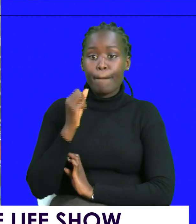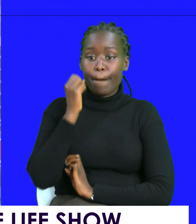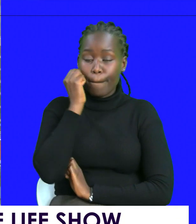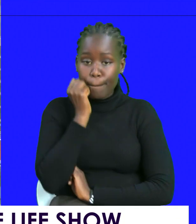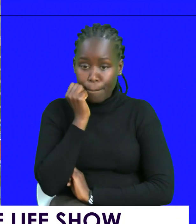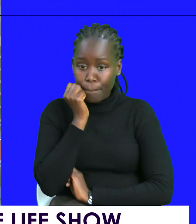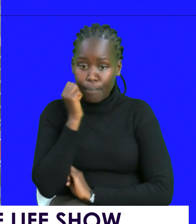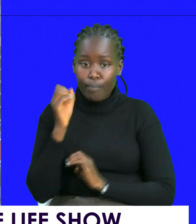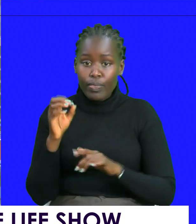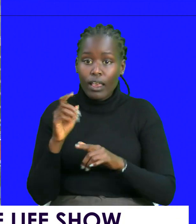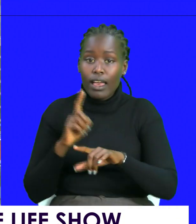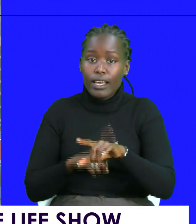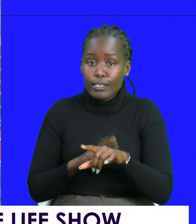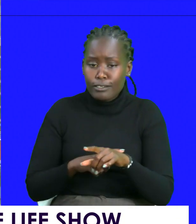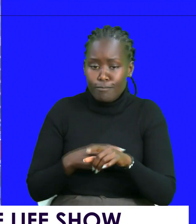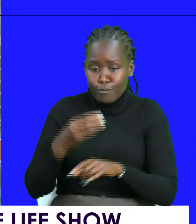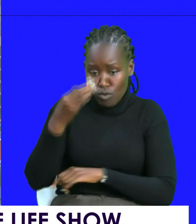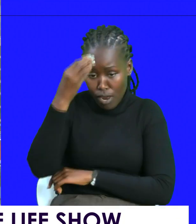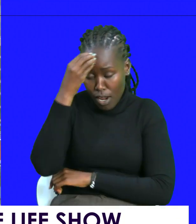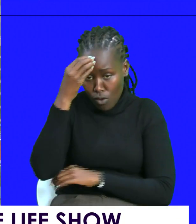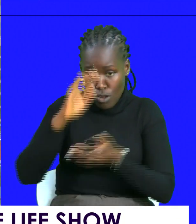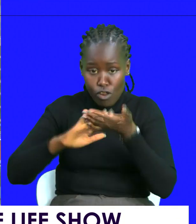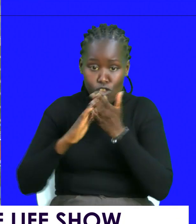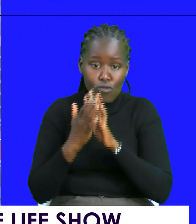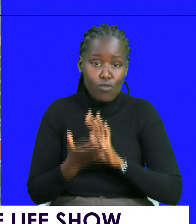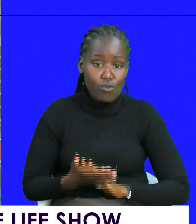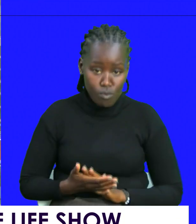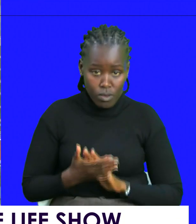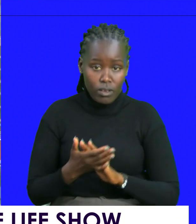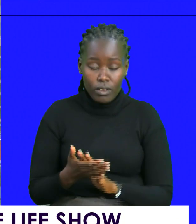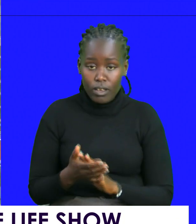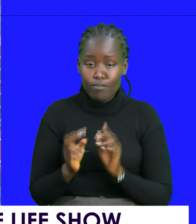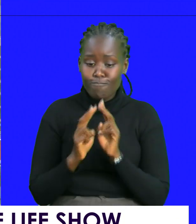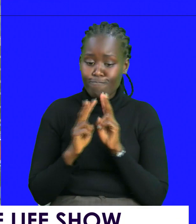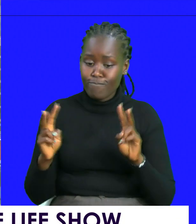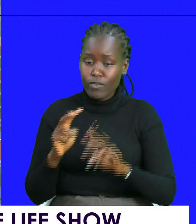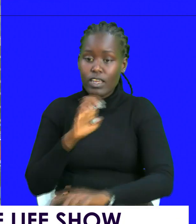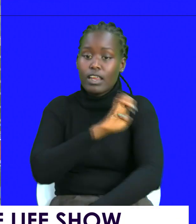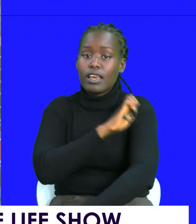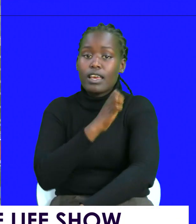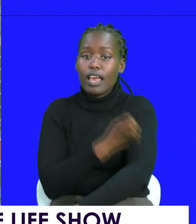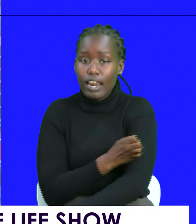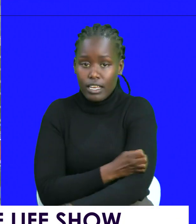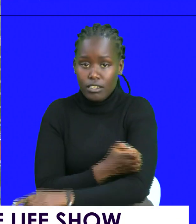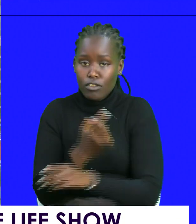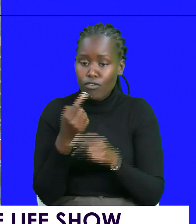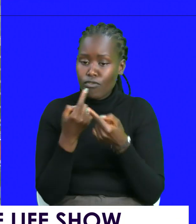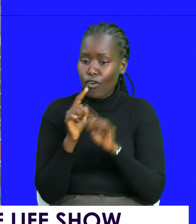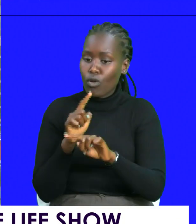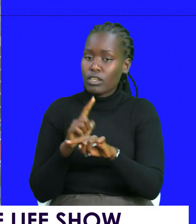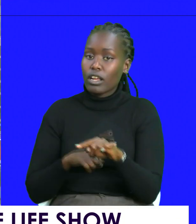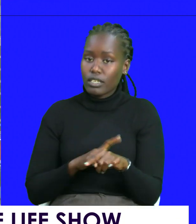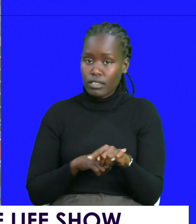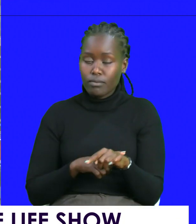The moment you are angry, you become very energized for a moment. You